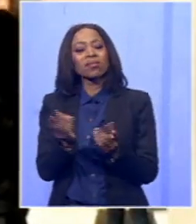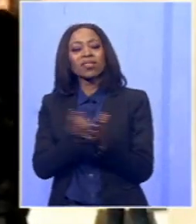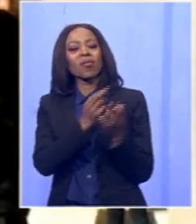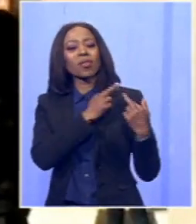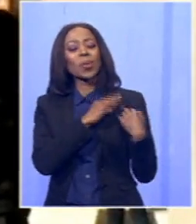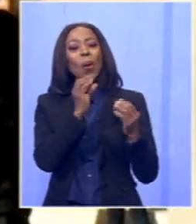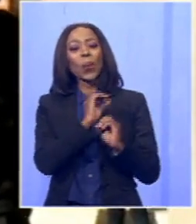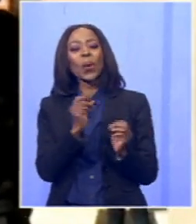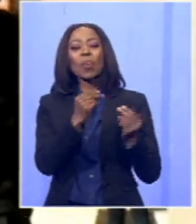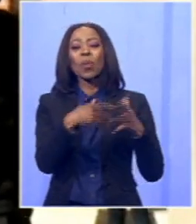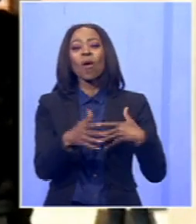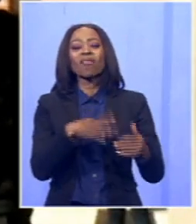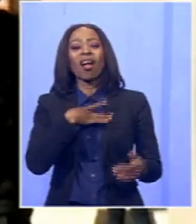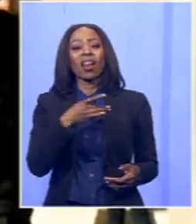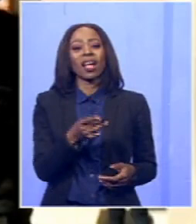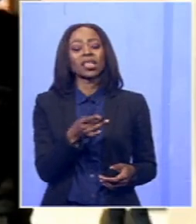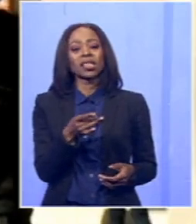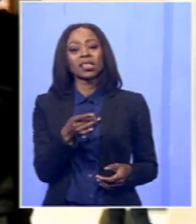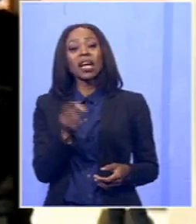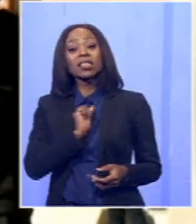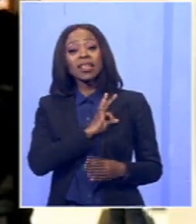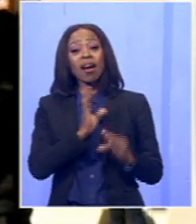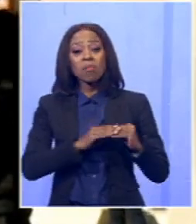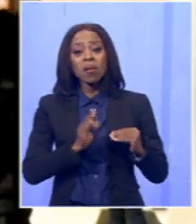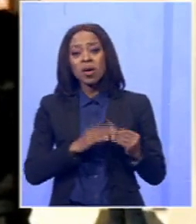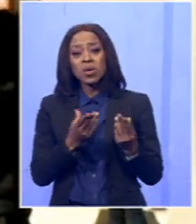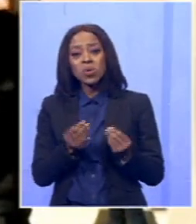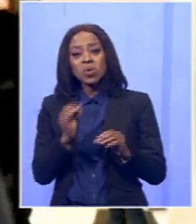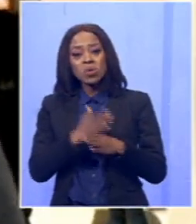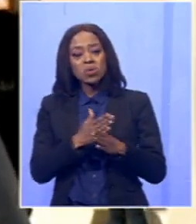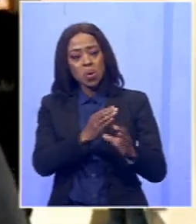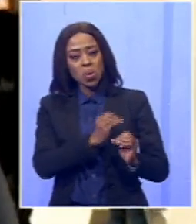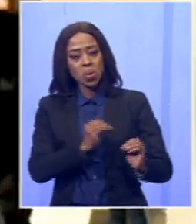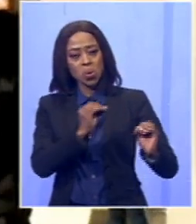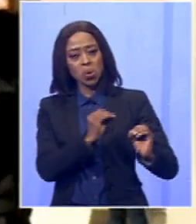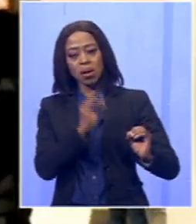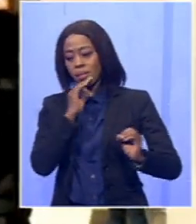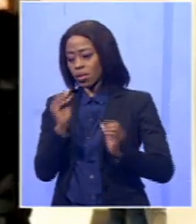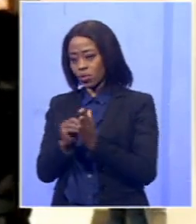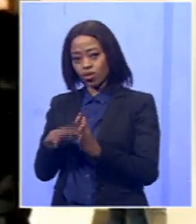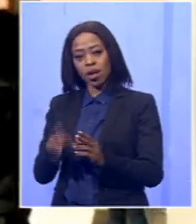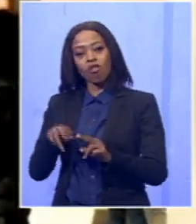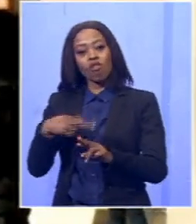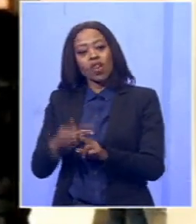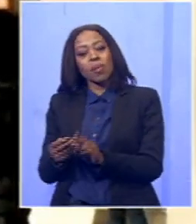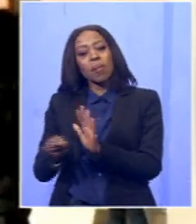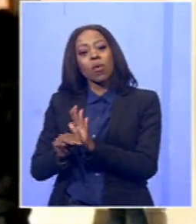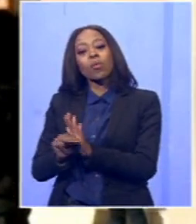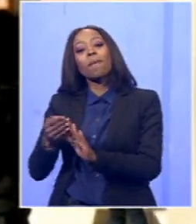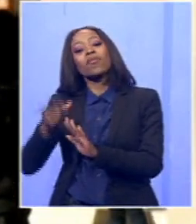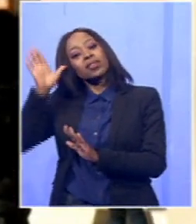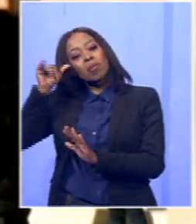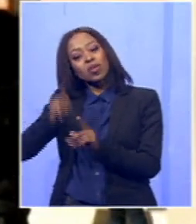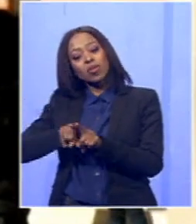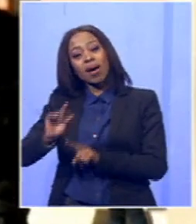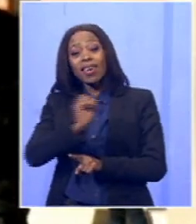accountable in this university. Officials of this university are failing to do their job, leading to students repeating modules that they may have passed had they